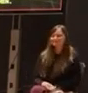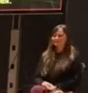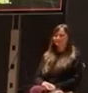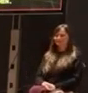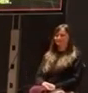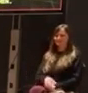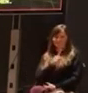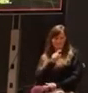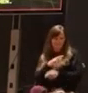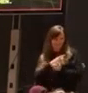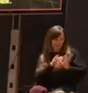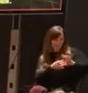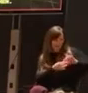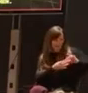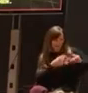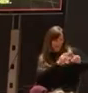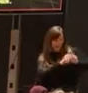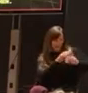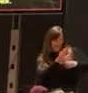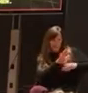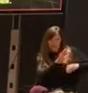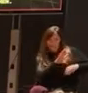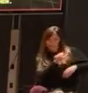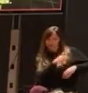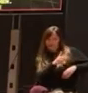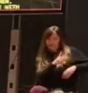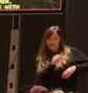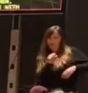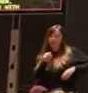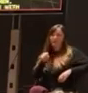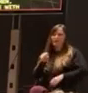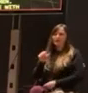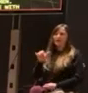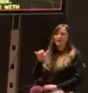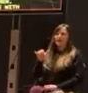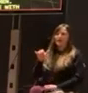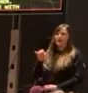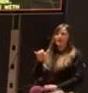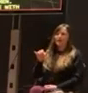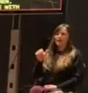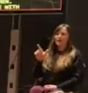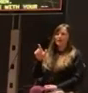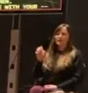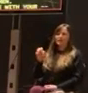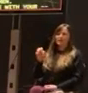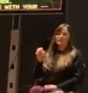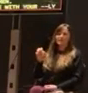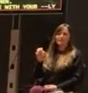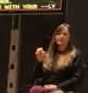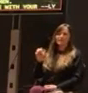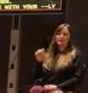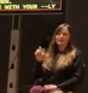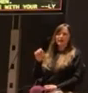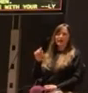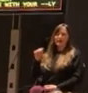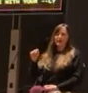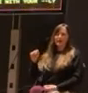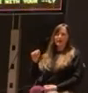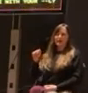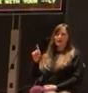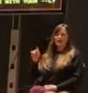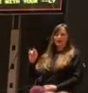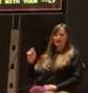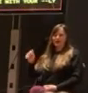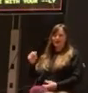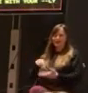is she with your Lieta King? Lieta King, which Ida Wiles,